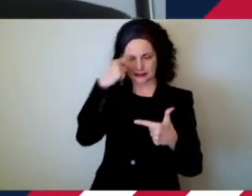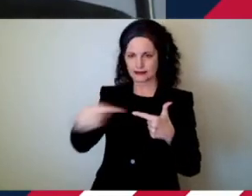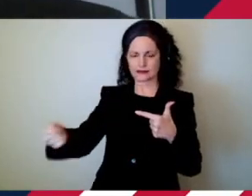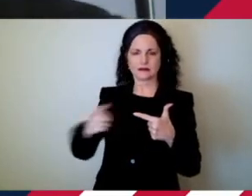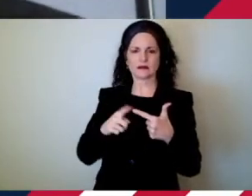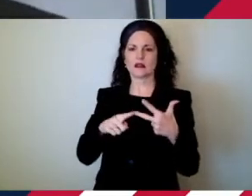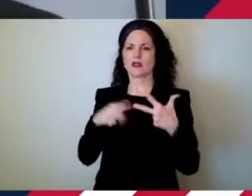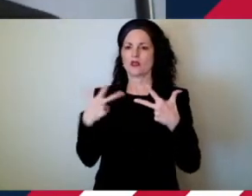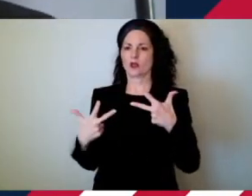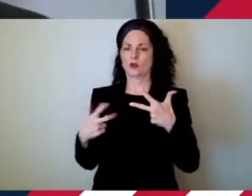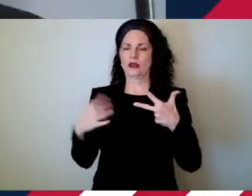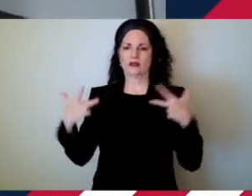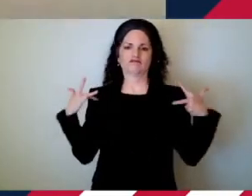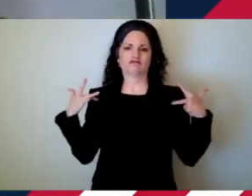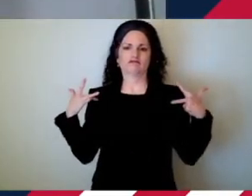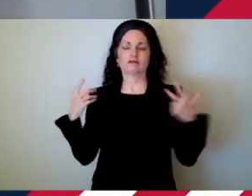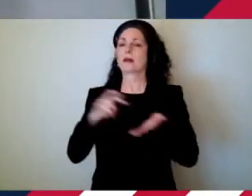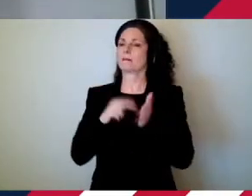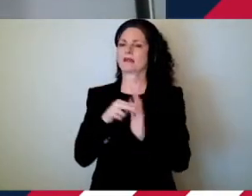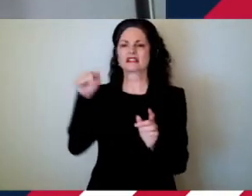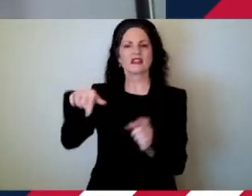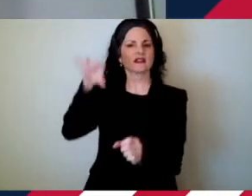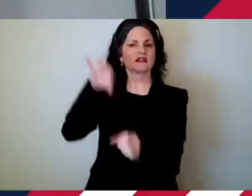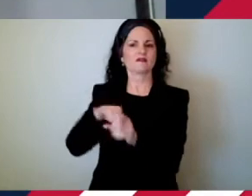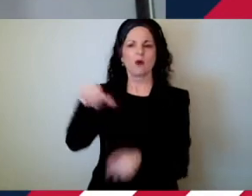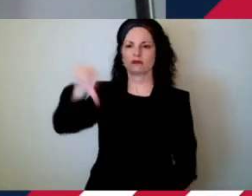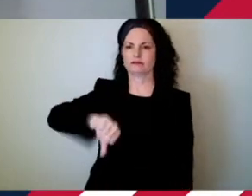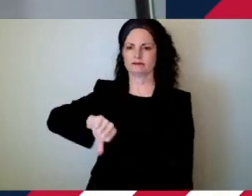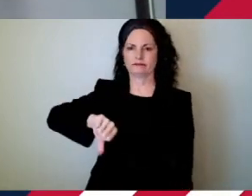is defeated. The next